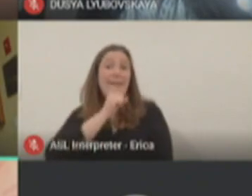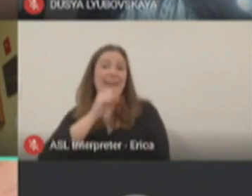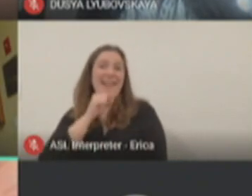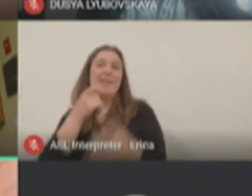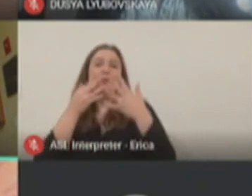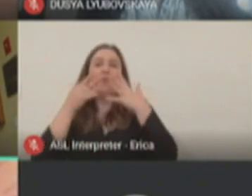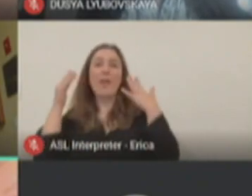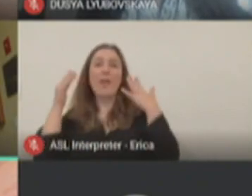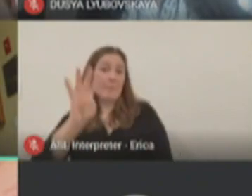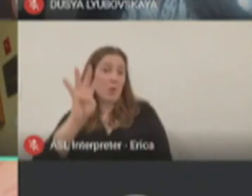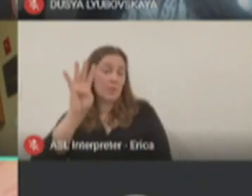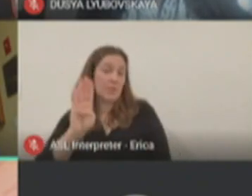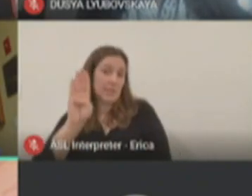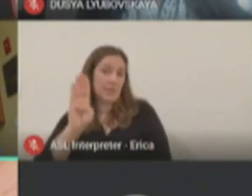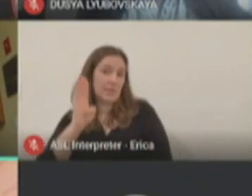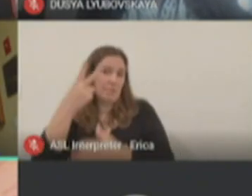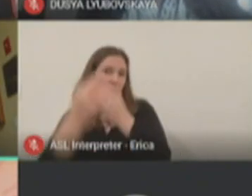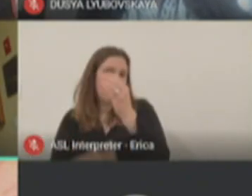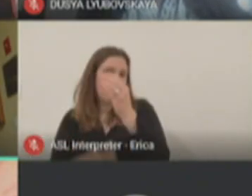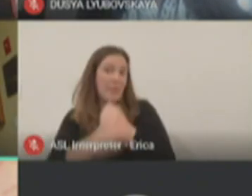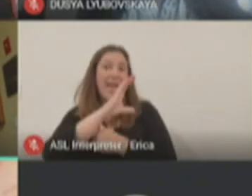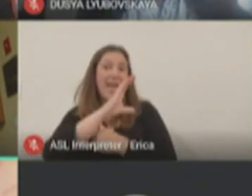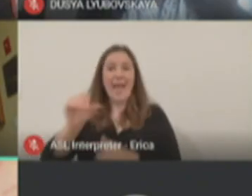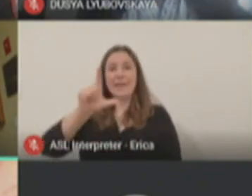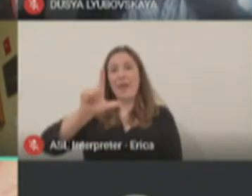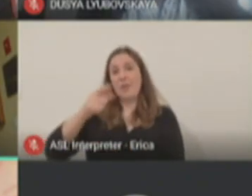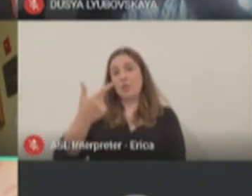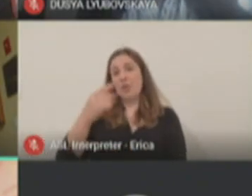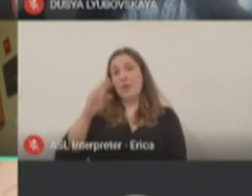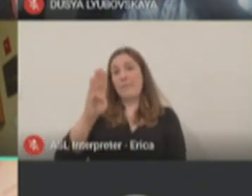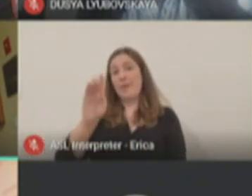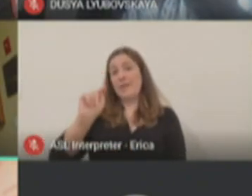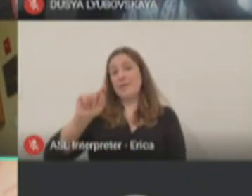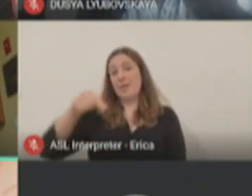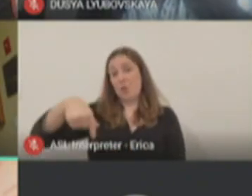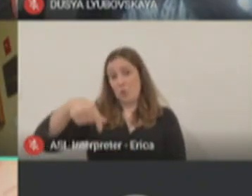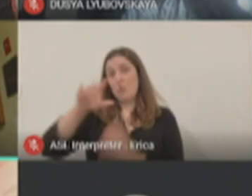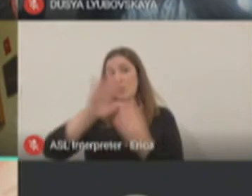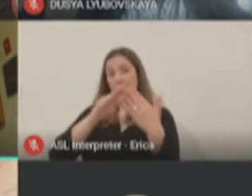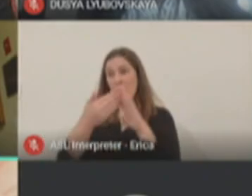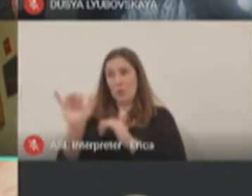And I'm an activist in the LGBTQ community as well.